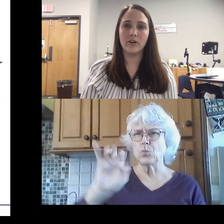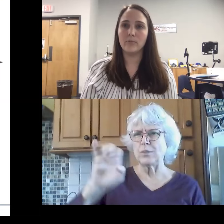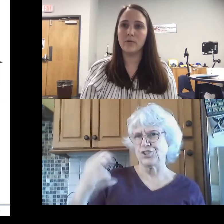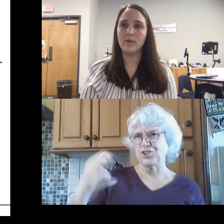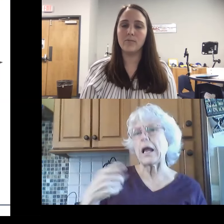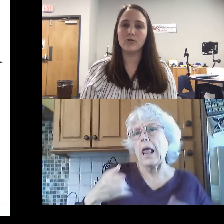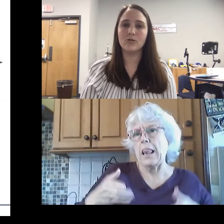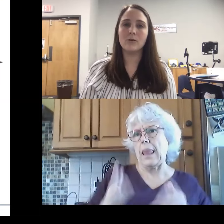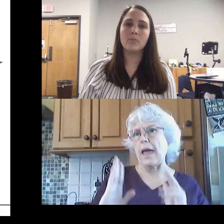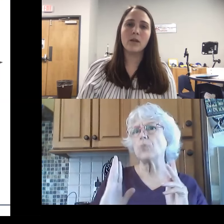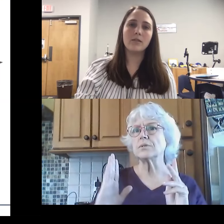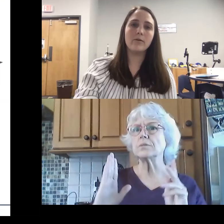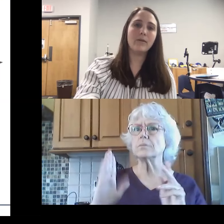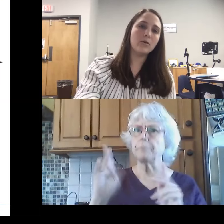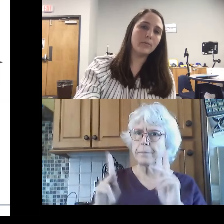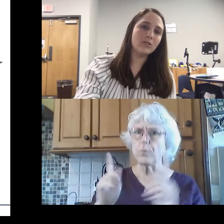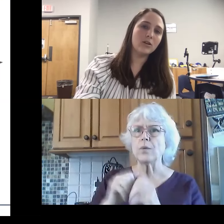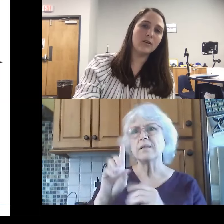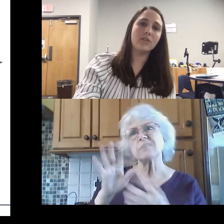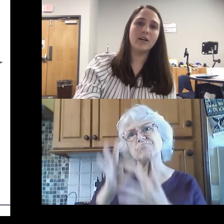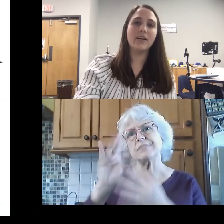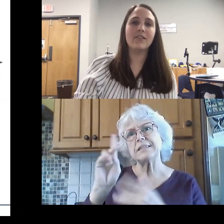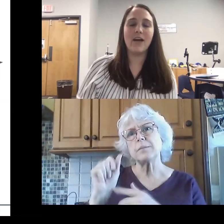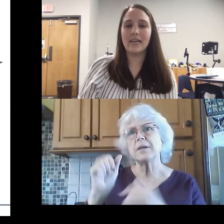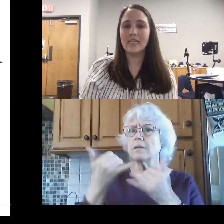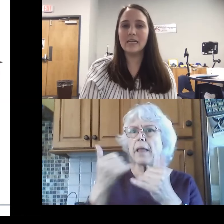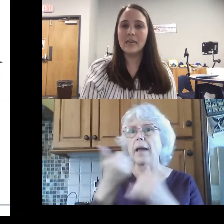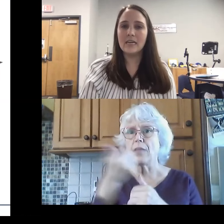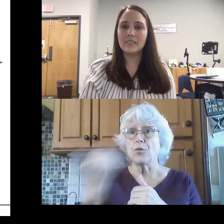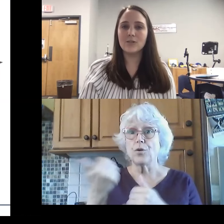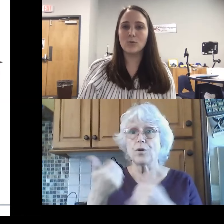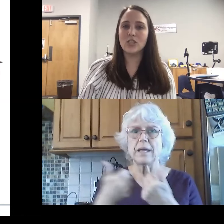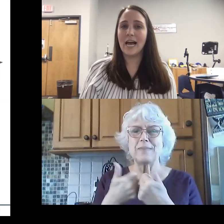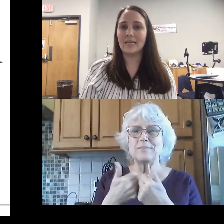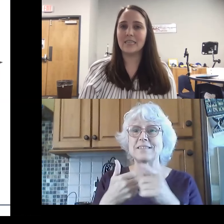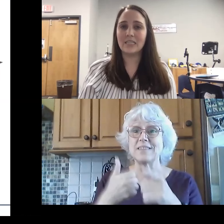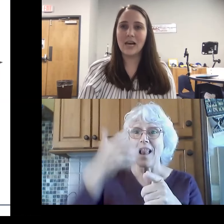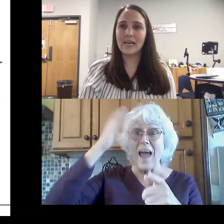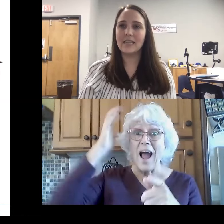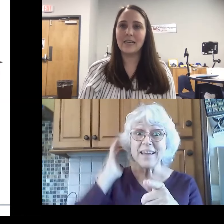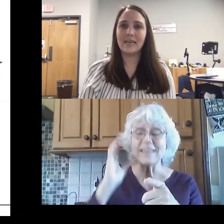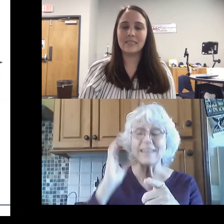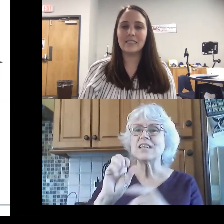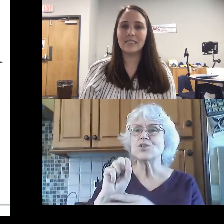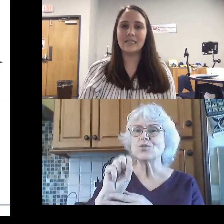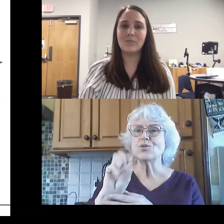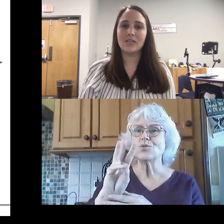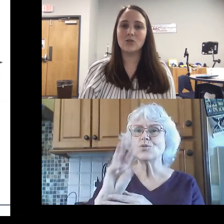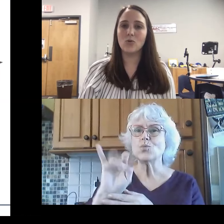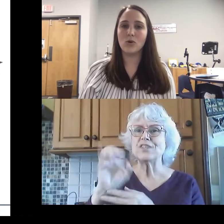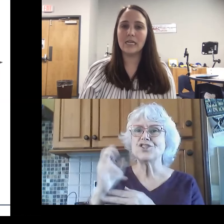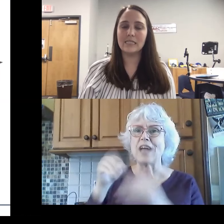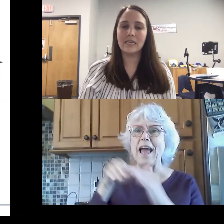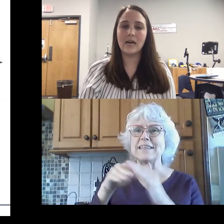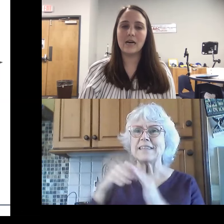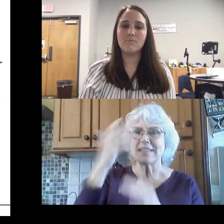or their family members. The middle picture of the lion is a switch access lion that dances and makes